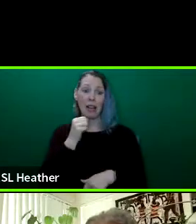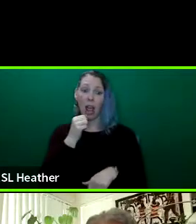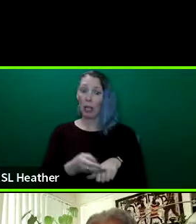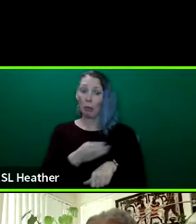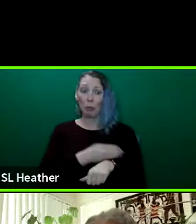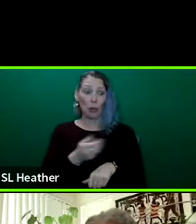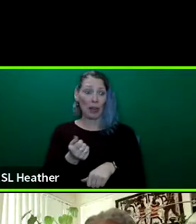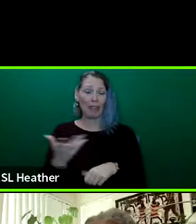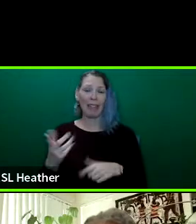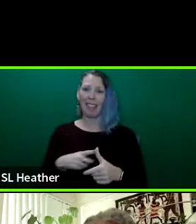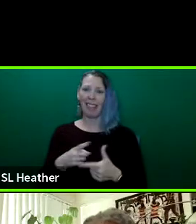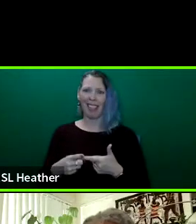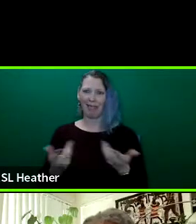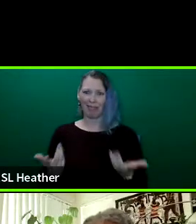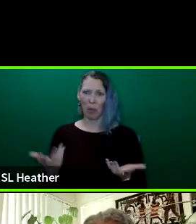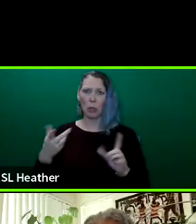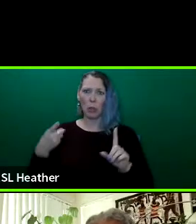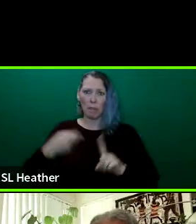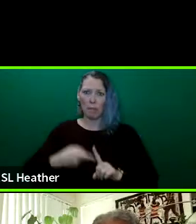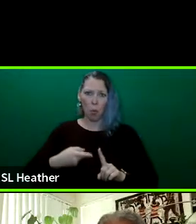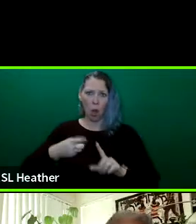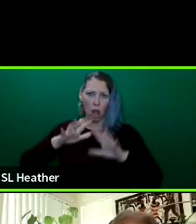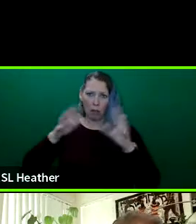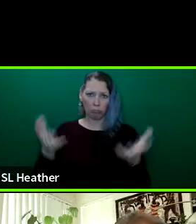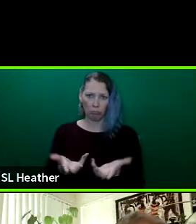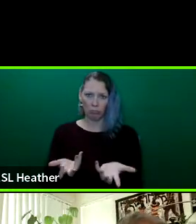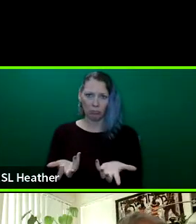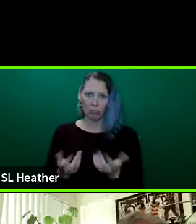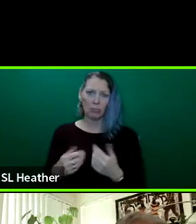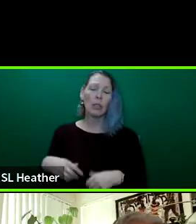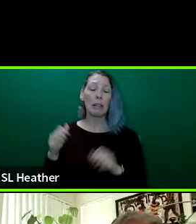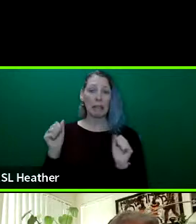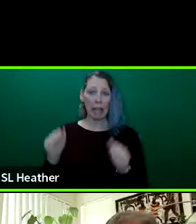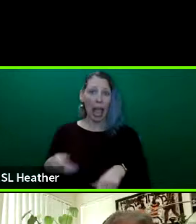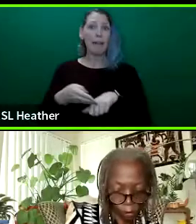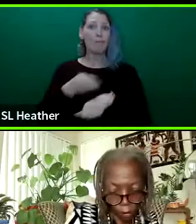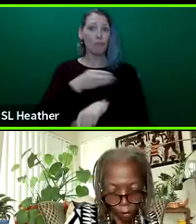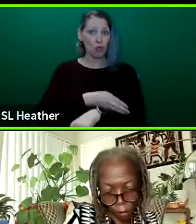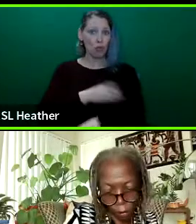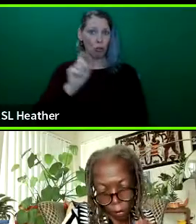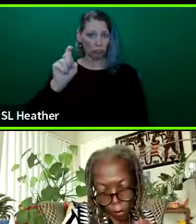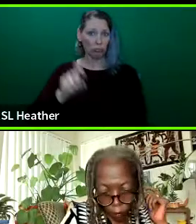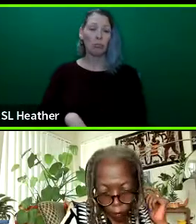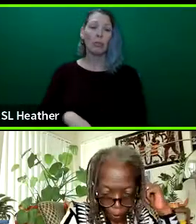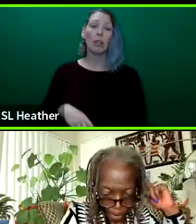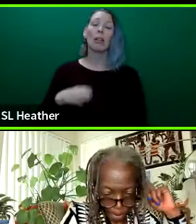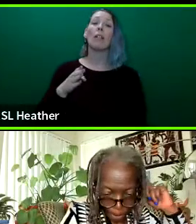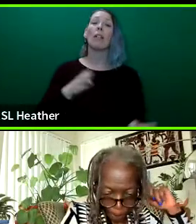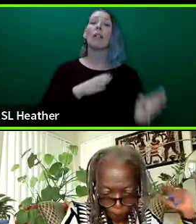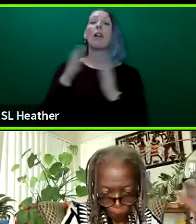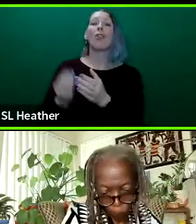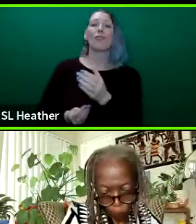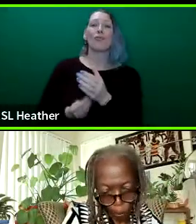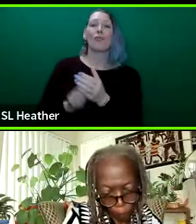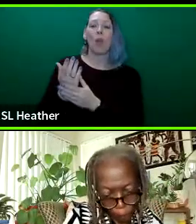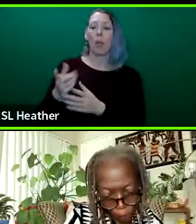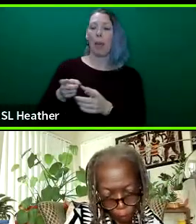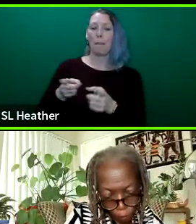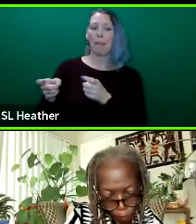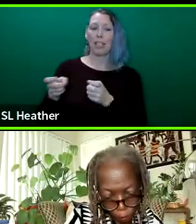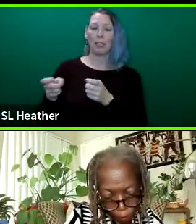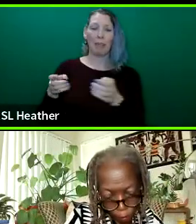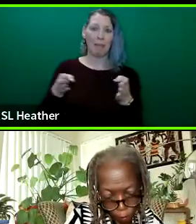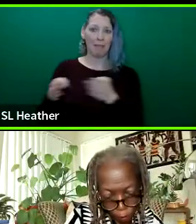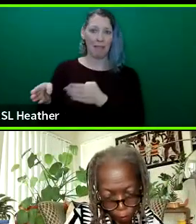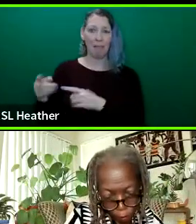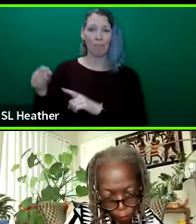there's a question in terms of the overall purpose. So can we improve things? And then I think I go to our growth management plans. I know on the